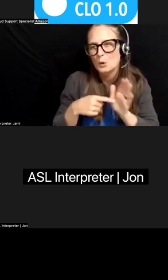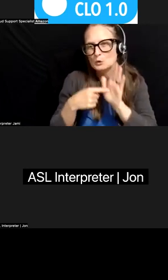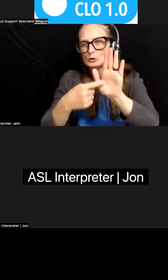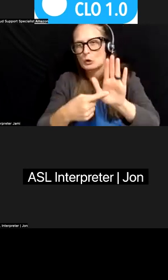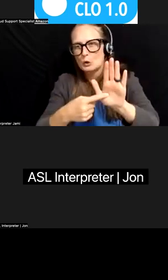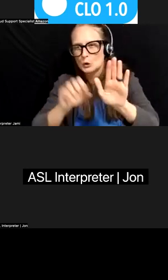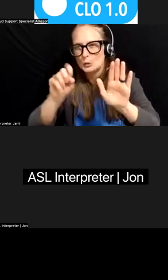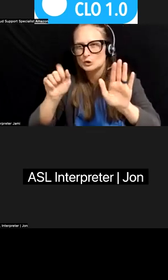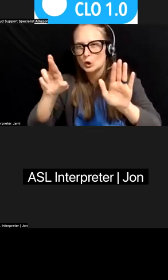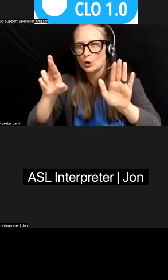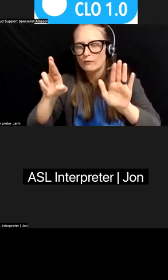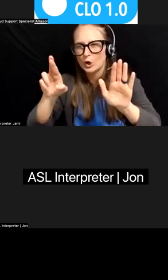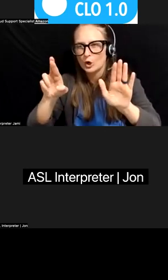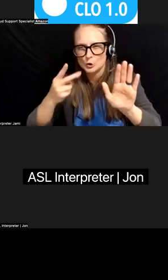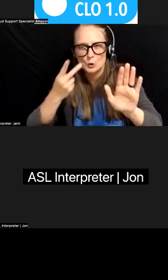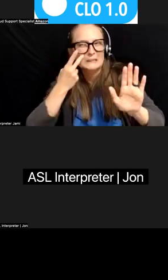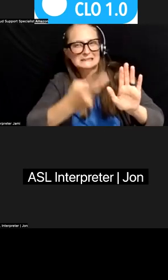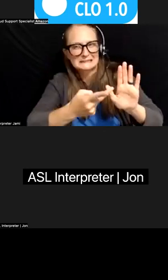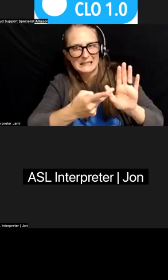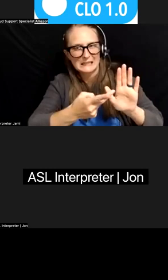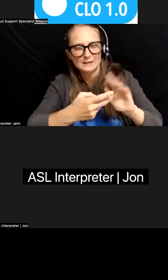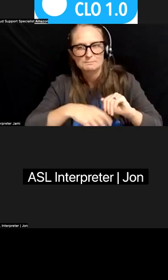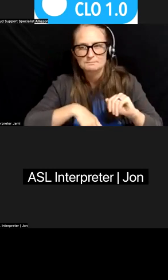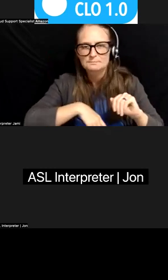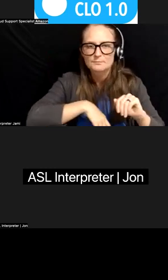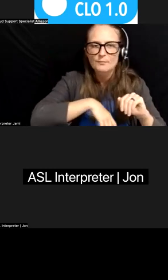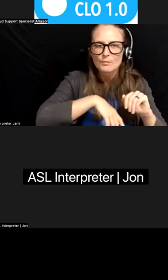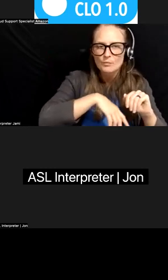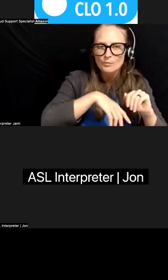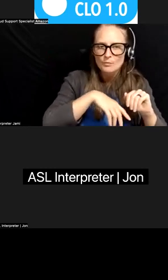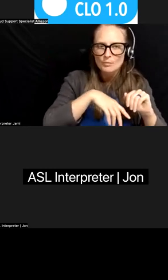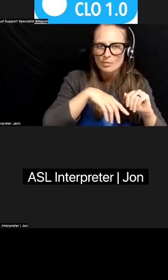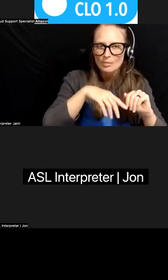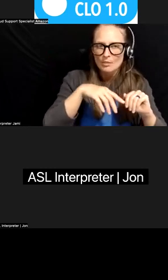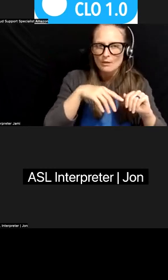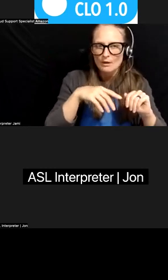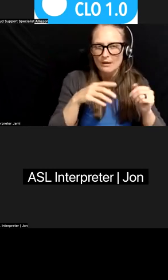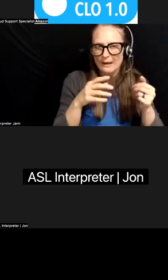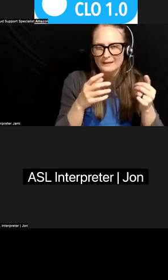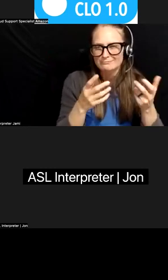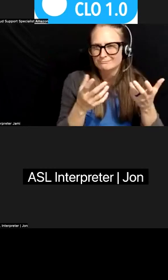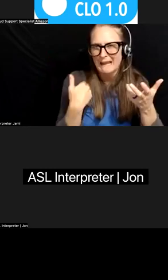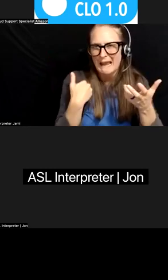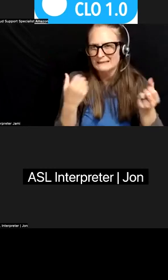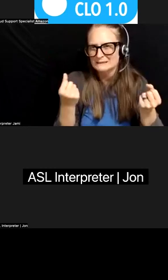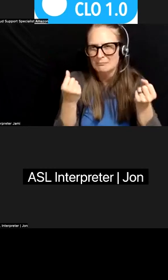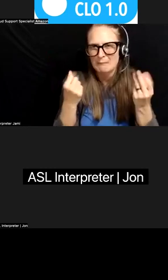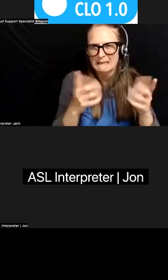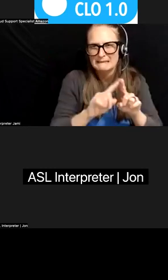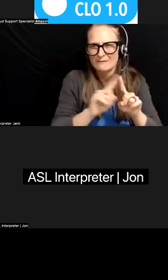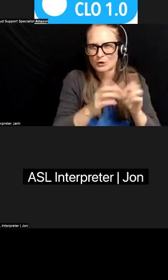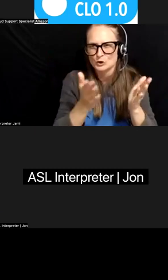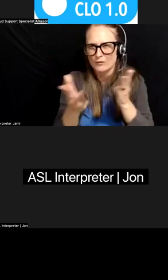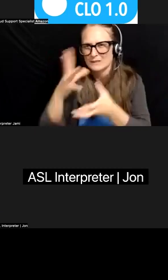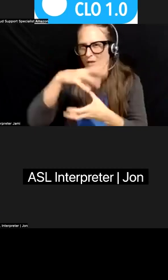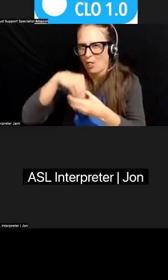see. So this is, it encompasses series of services. So let's look at that.